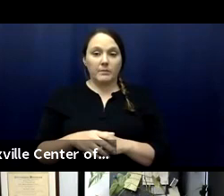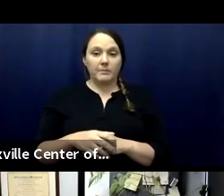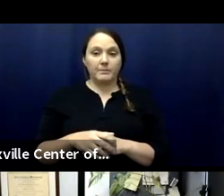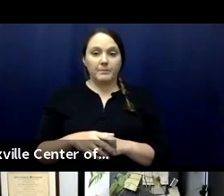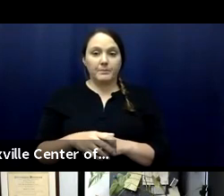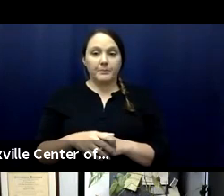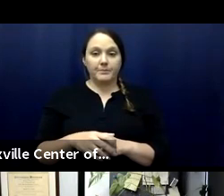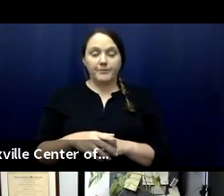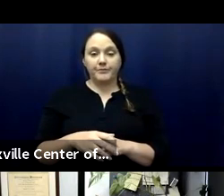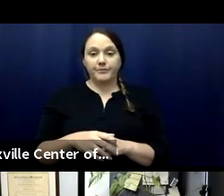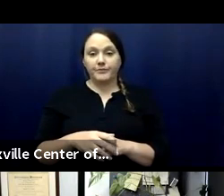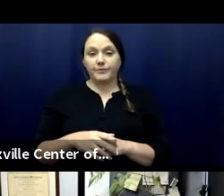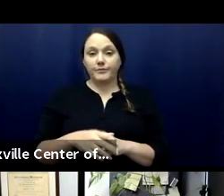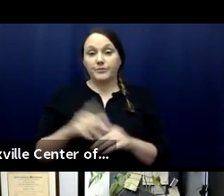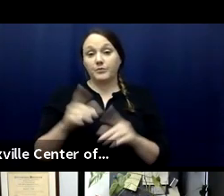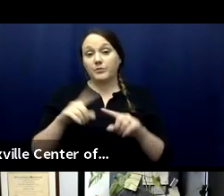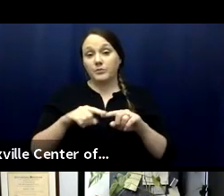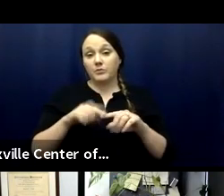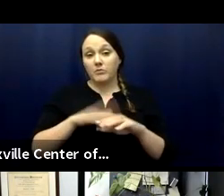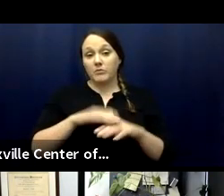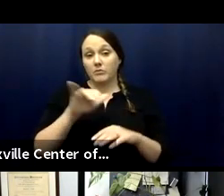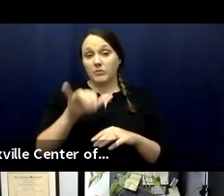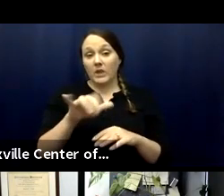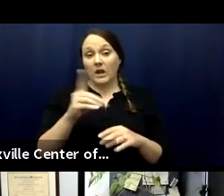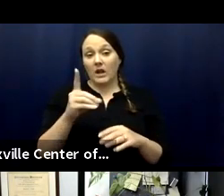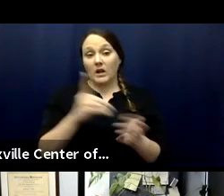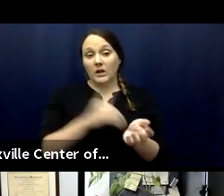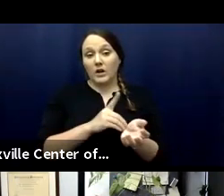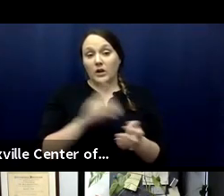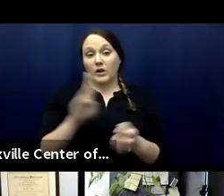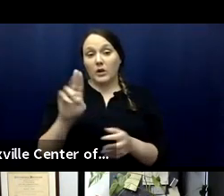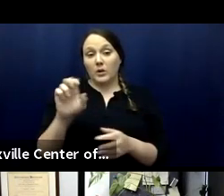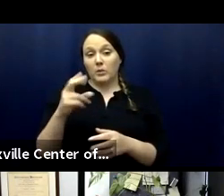Well, based on that, Dr. Buchanan, I would